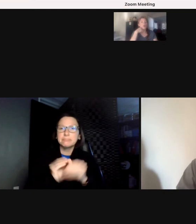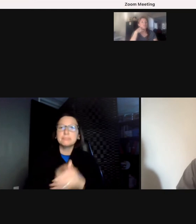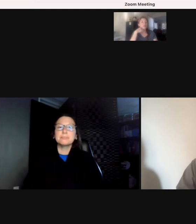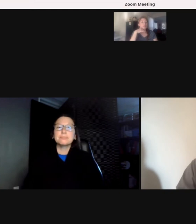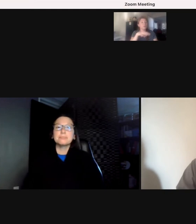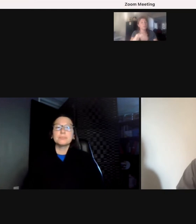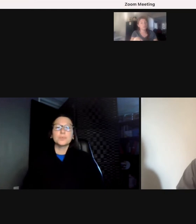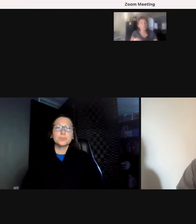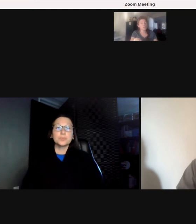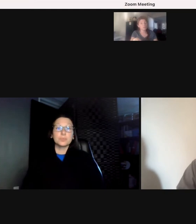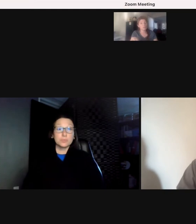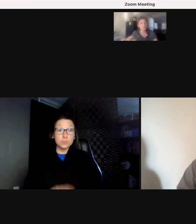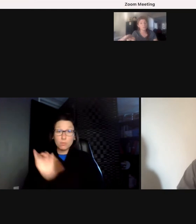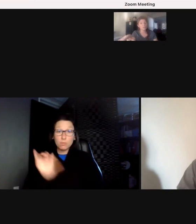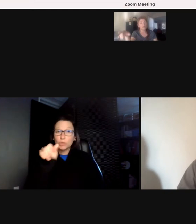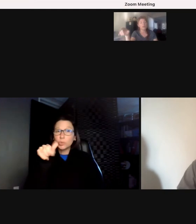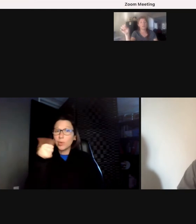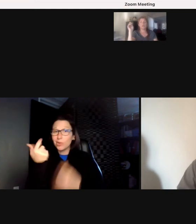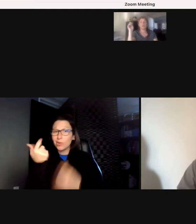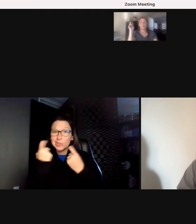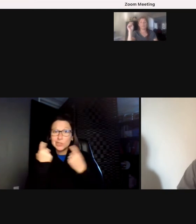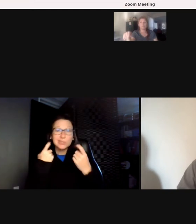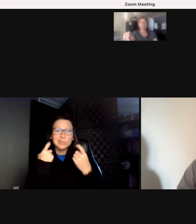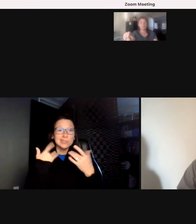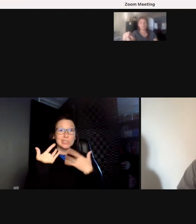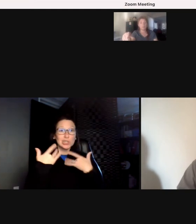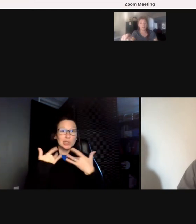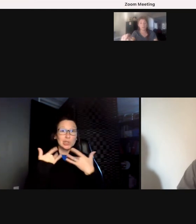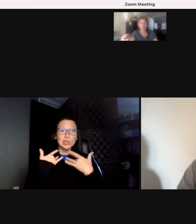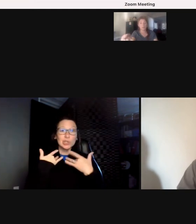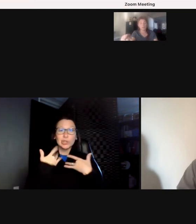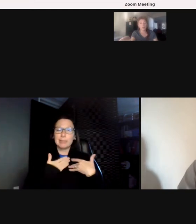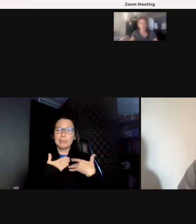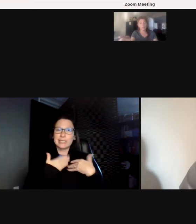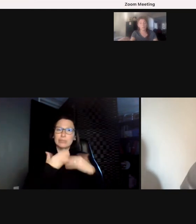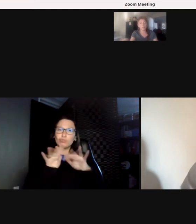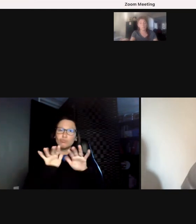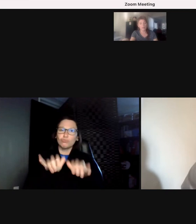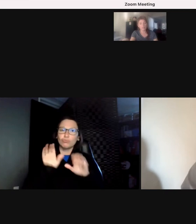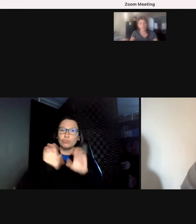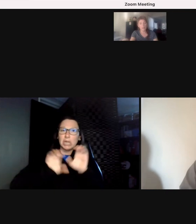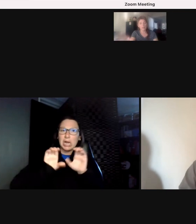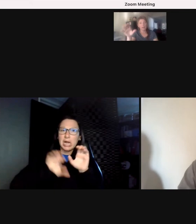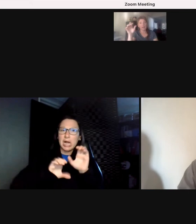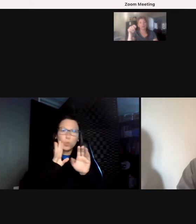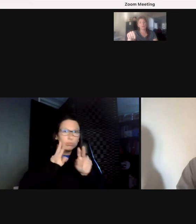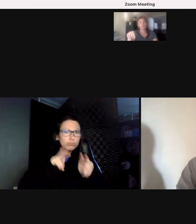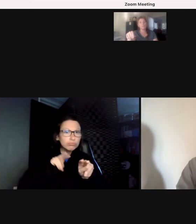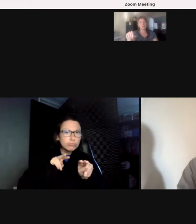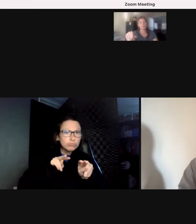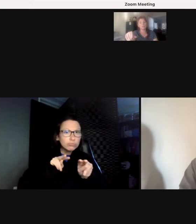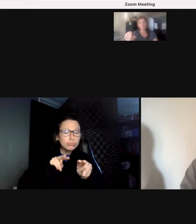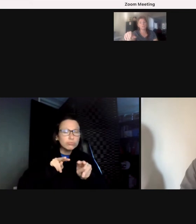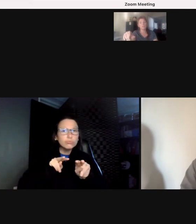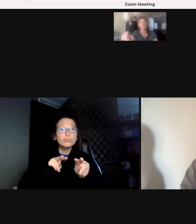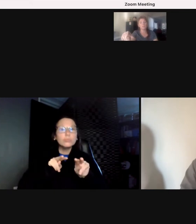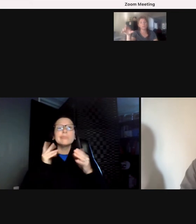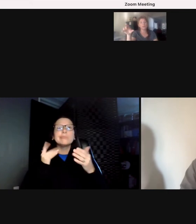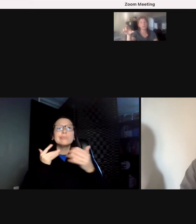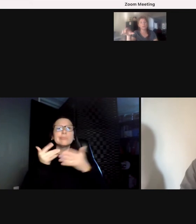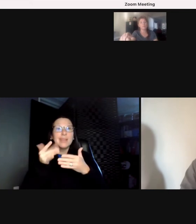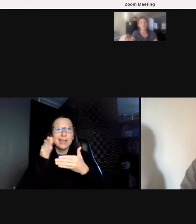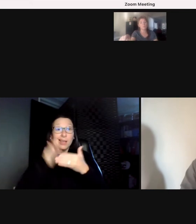And also any other questions or concerns, please put it in the chat box as well. We will monitor that. At the end of the presentation,